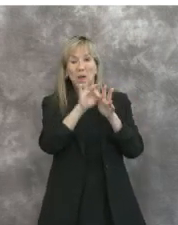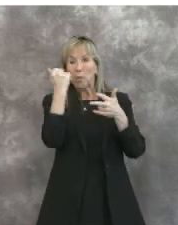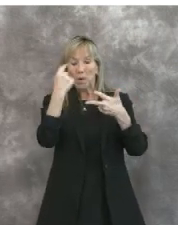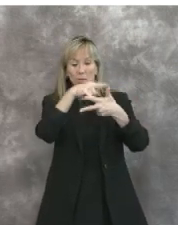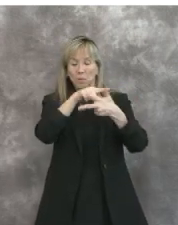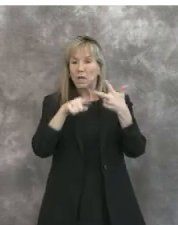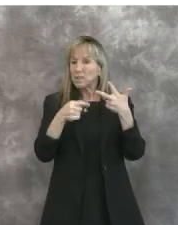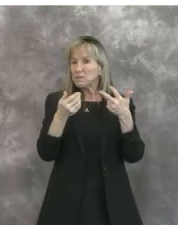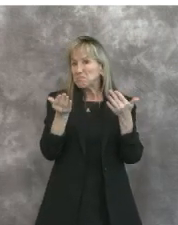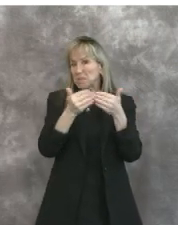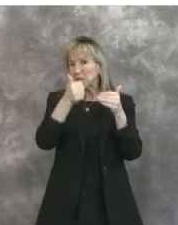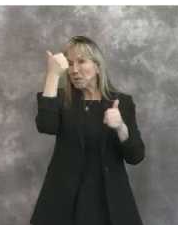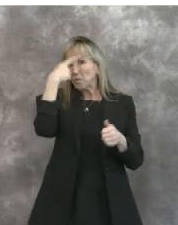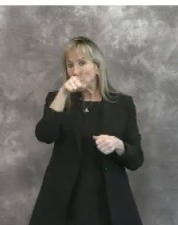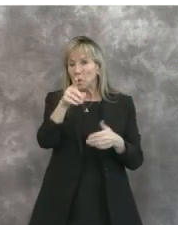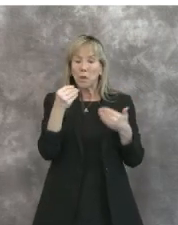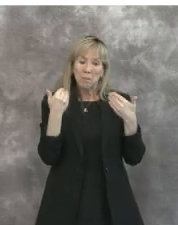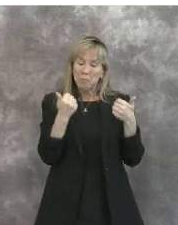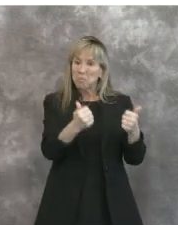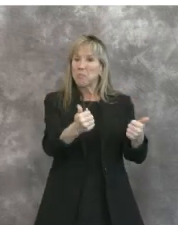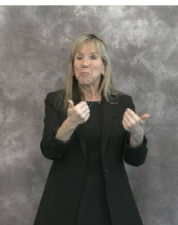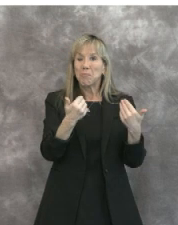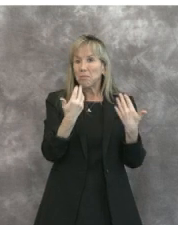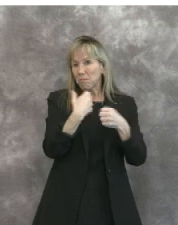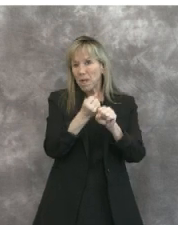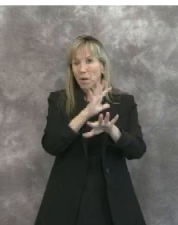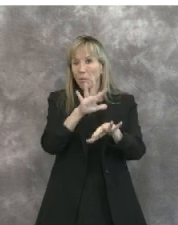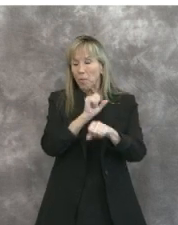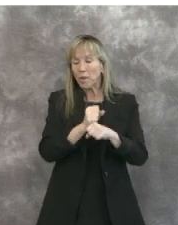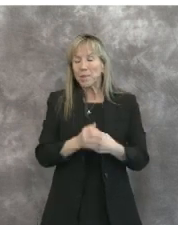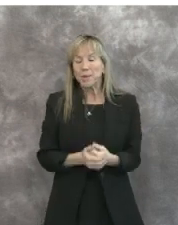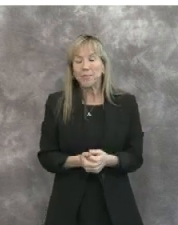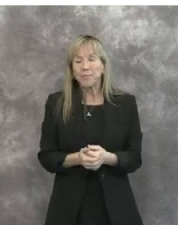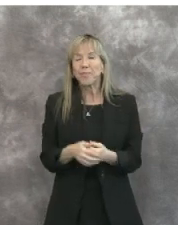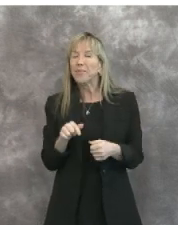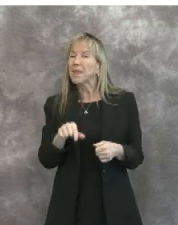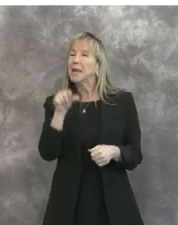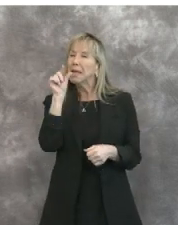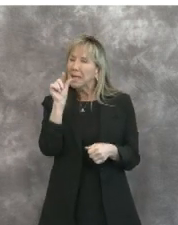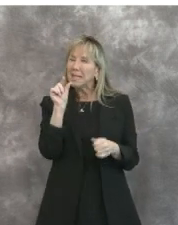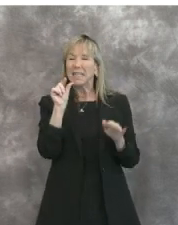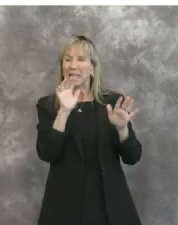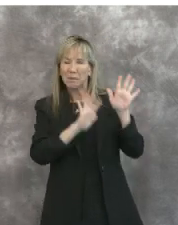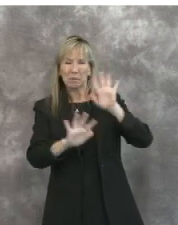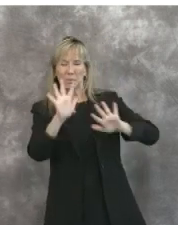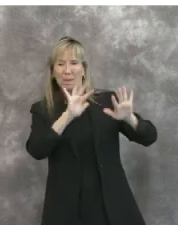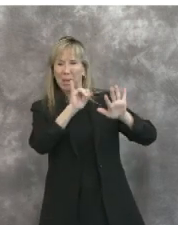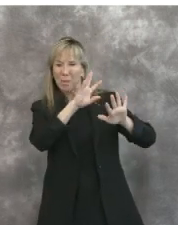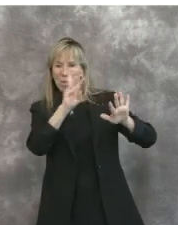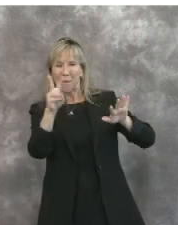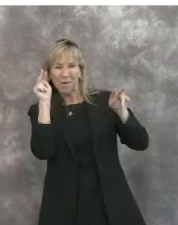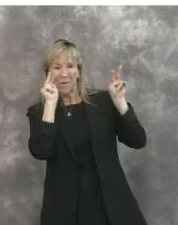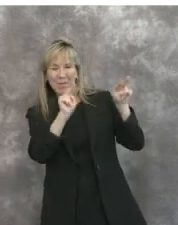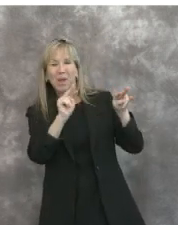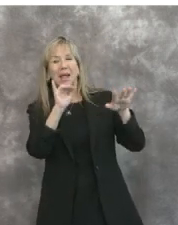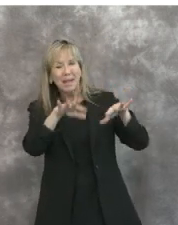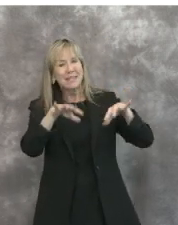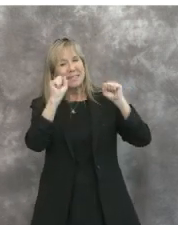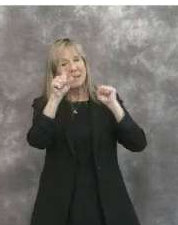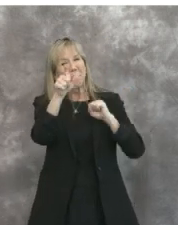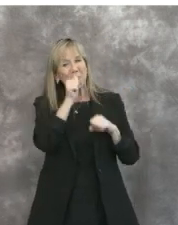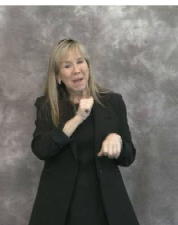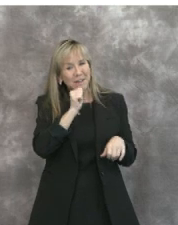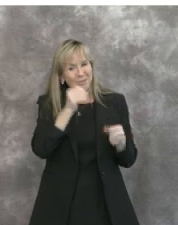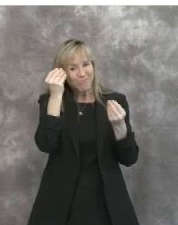for you, and attempt to make an appointment. And again, it's a little bit of a clunky website as you go through it. It takes a little bit of